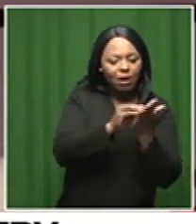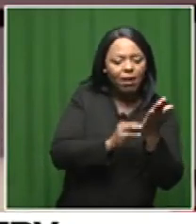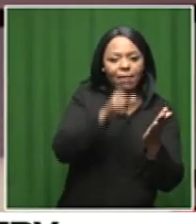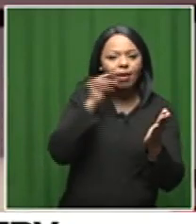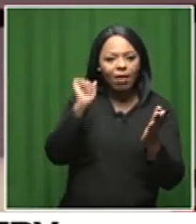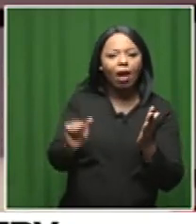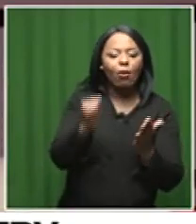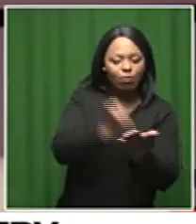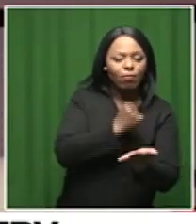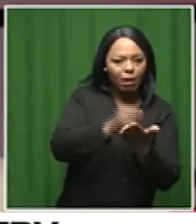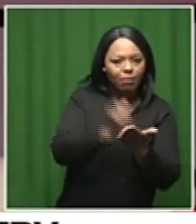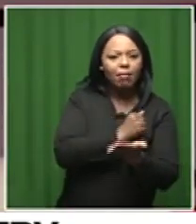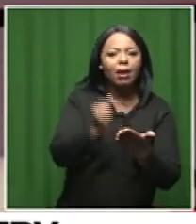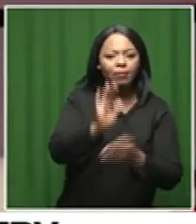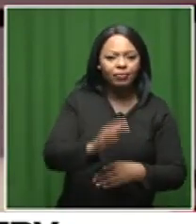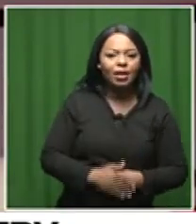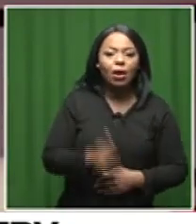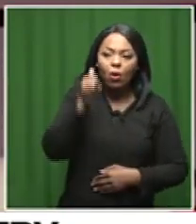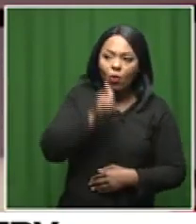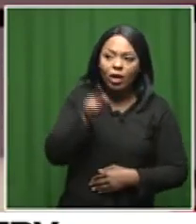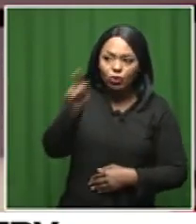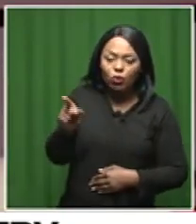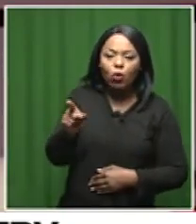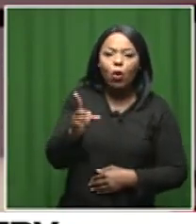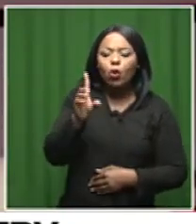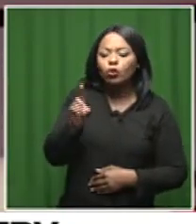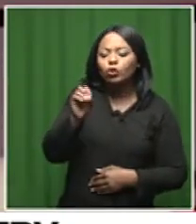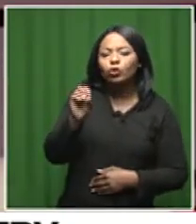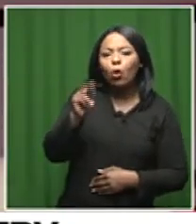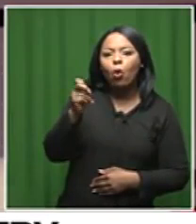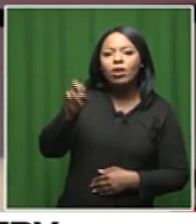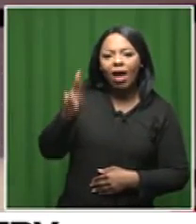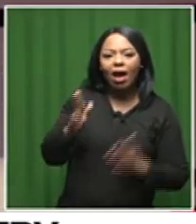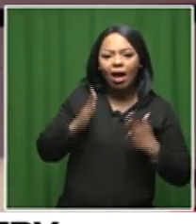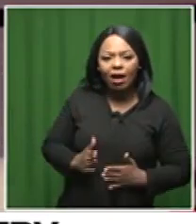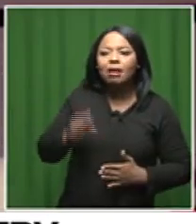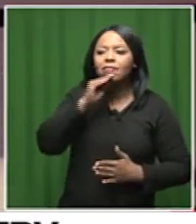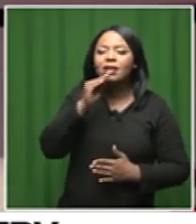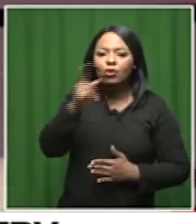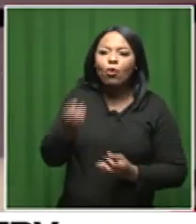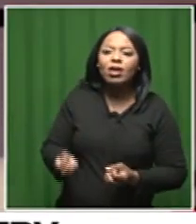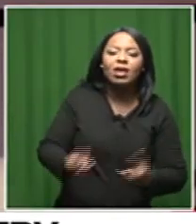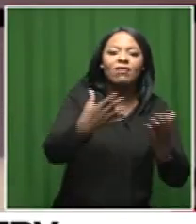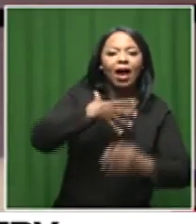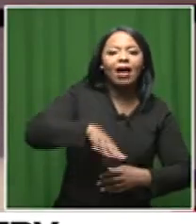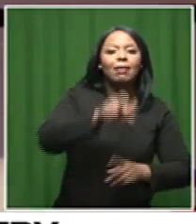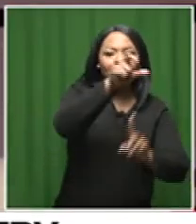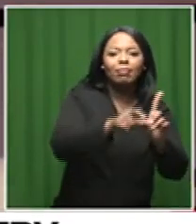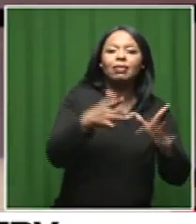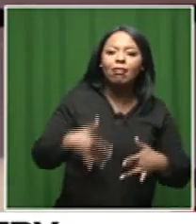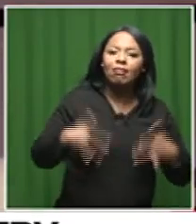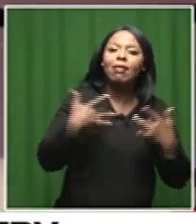are a donor, you are a life giver. This is a life-giving procedure. If I may say something, whenever we talk